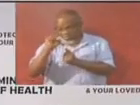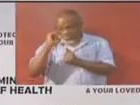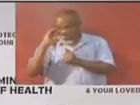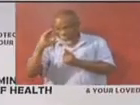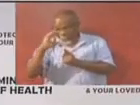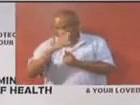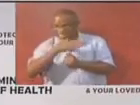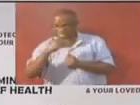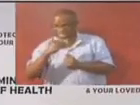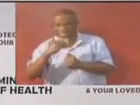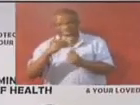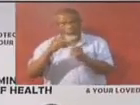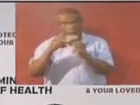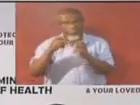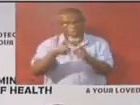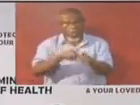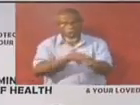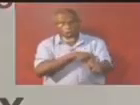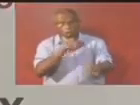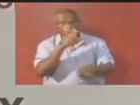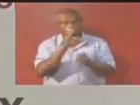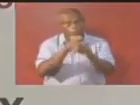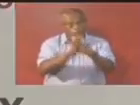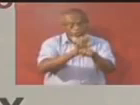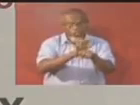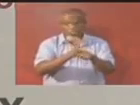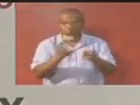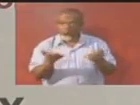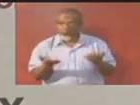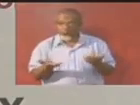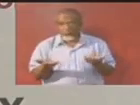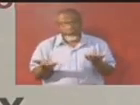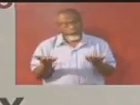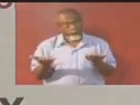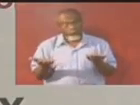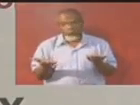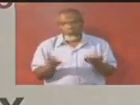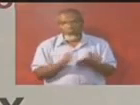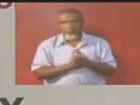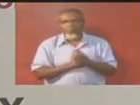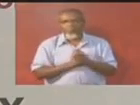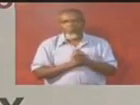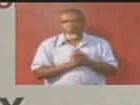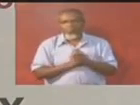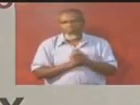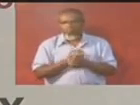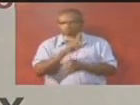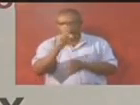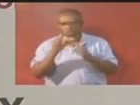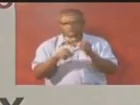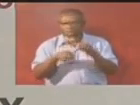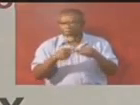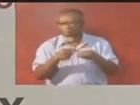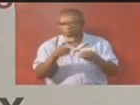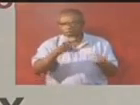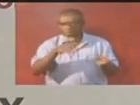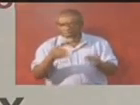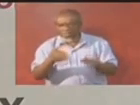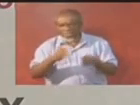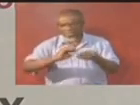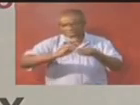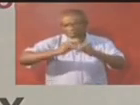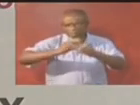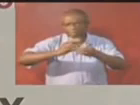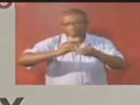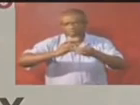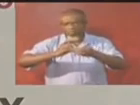Thank you. Okay, thank you. The question you raised with regard to the death toll is something that has been